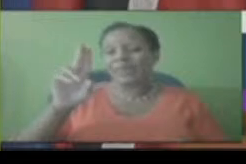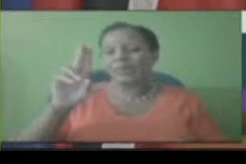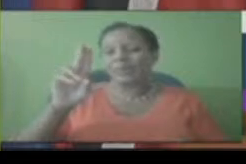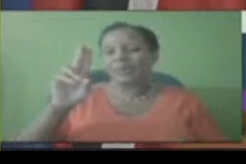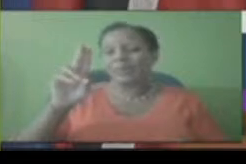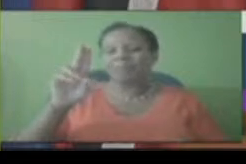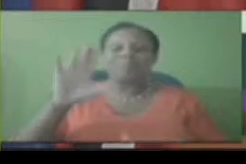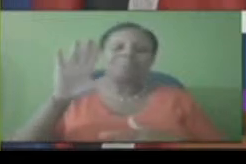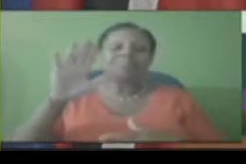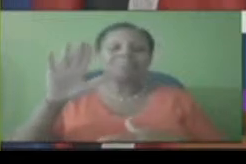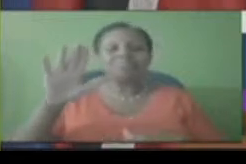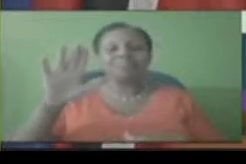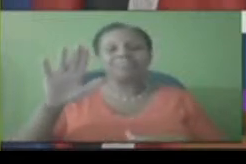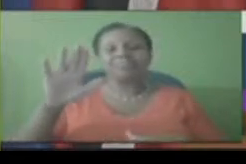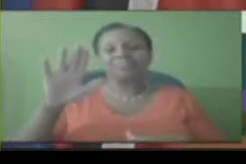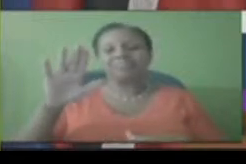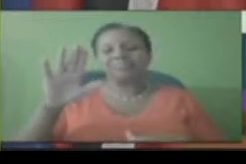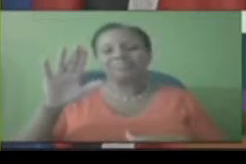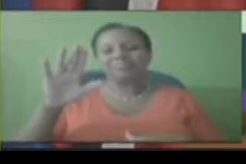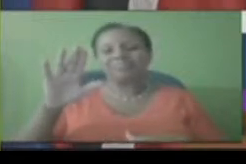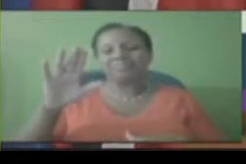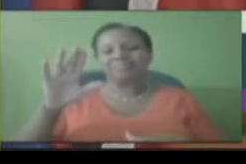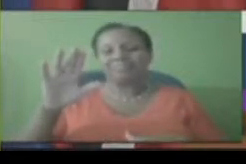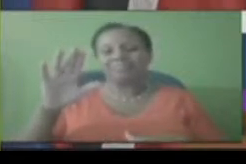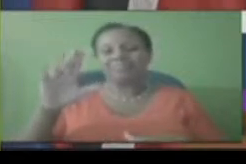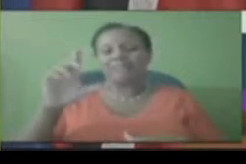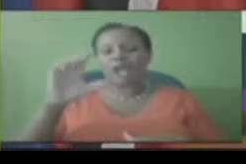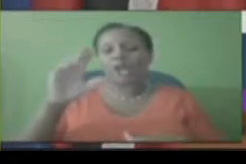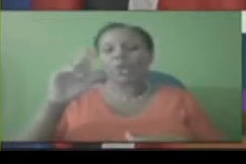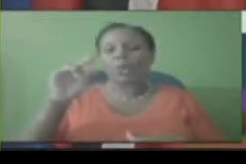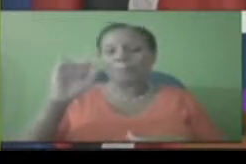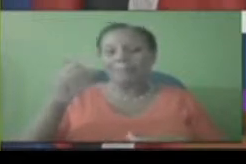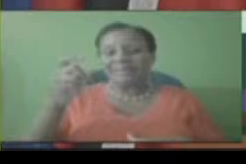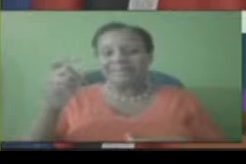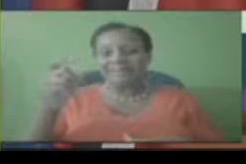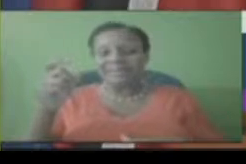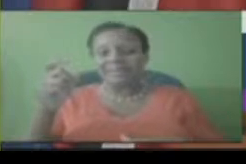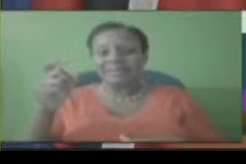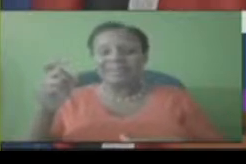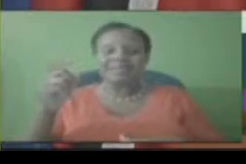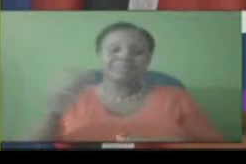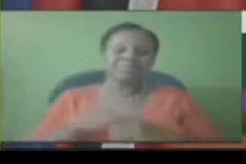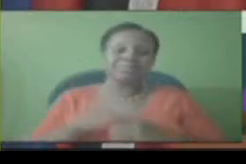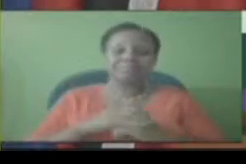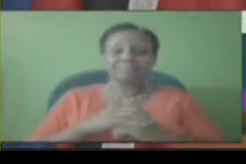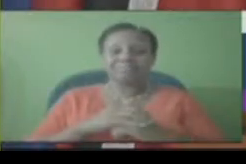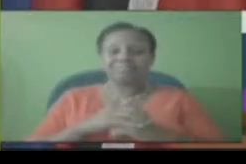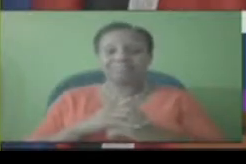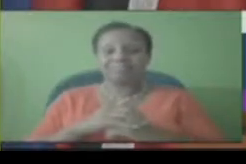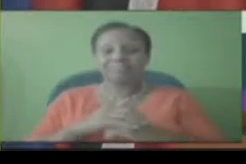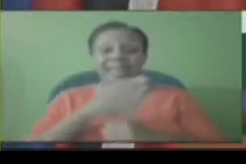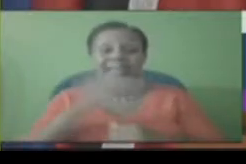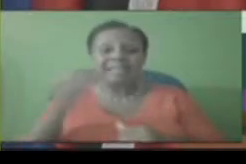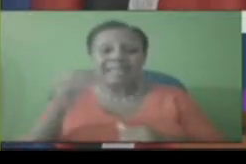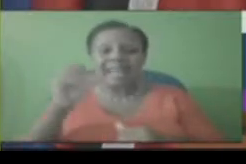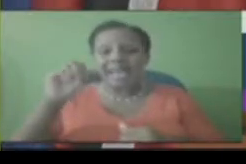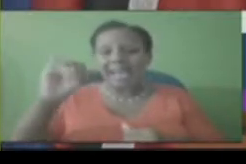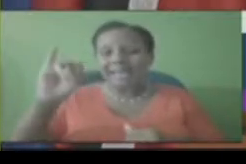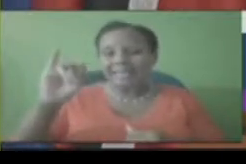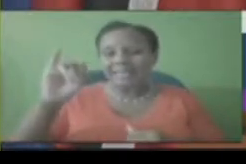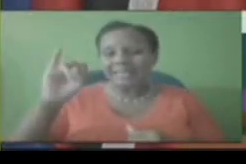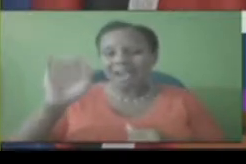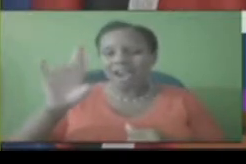hydroxychloroquine, and ivermectin. I have been asked by the CMOs that we understand that's part of the media